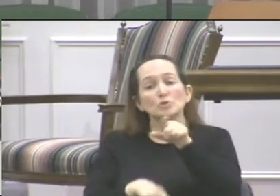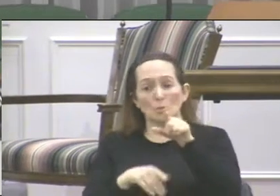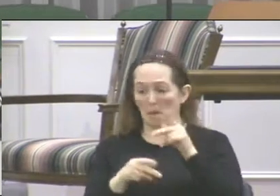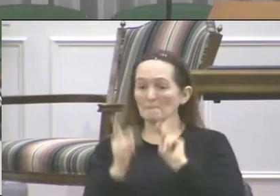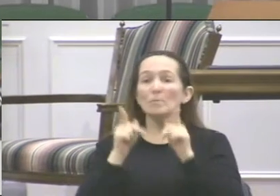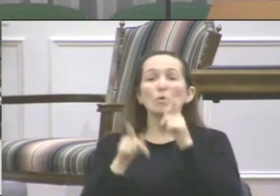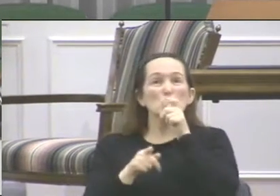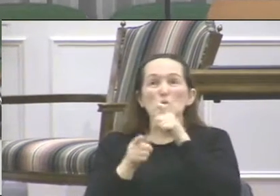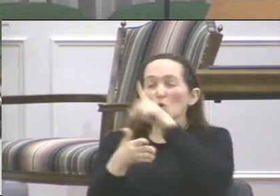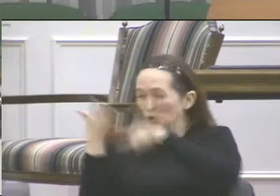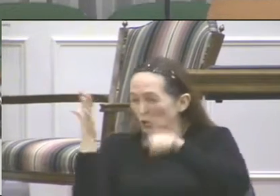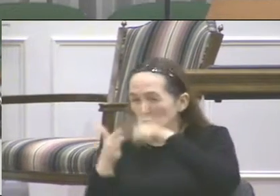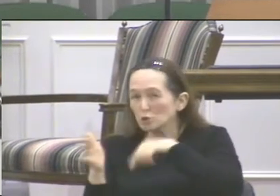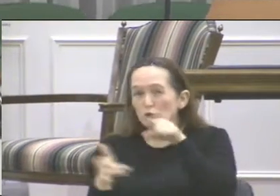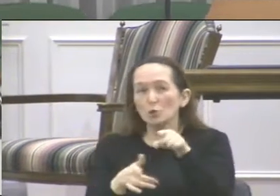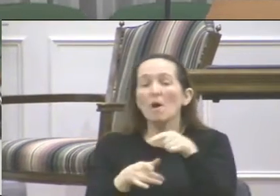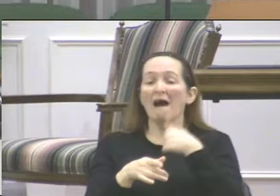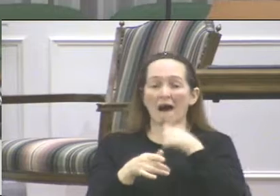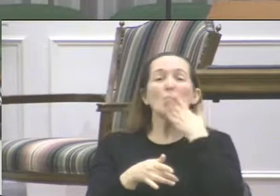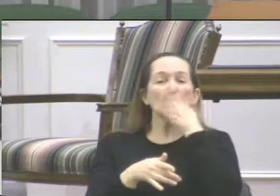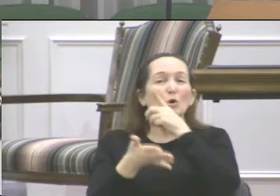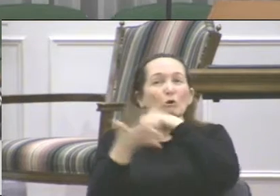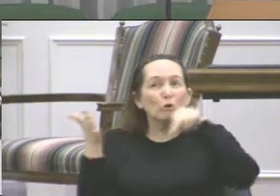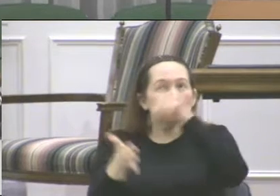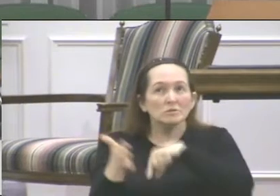the ones who curse you, I will curse.